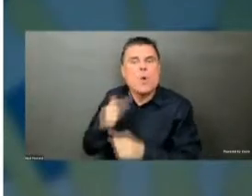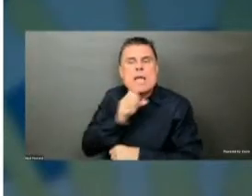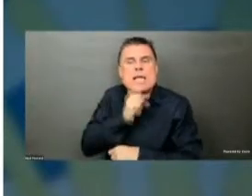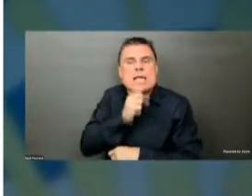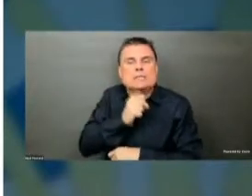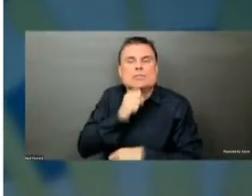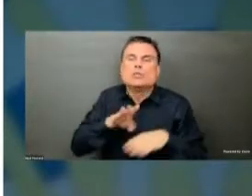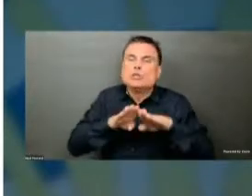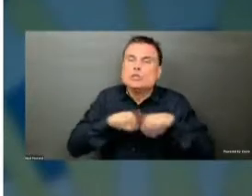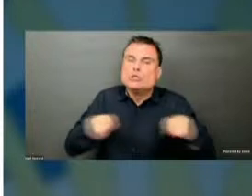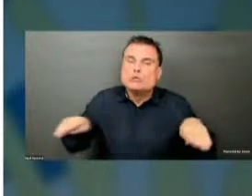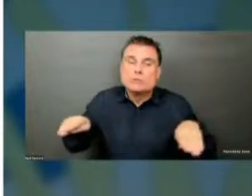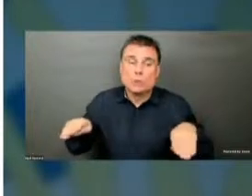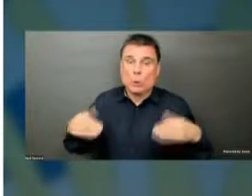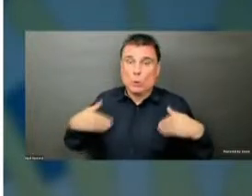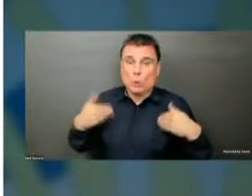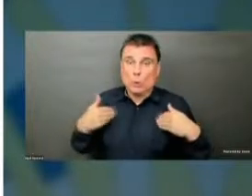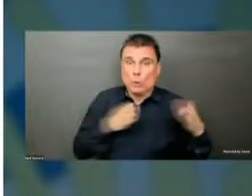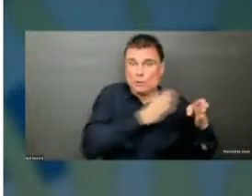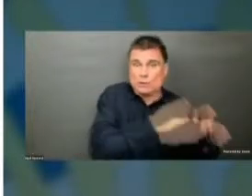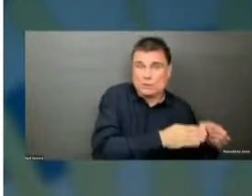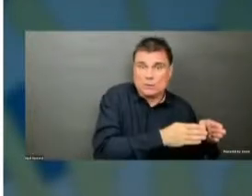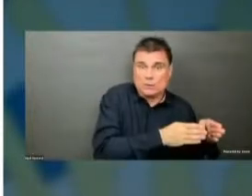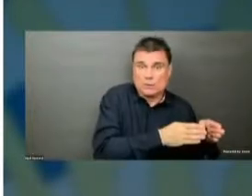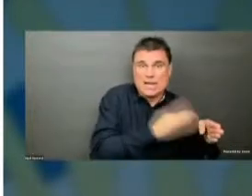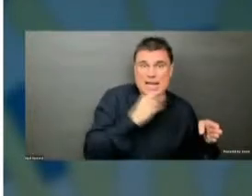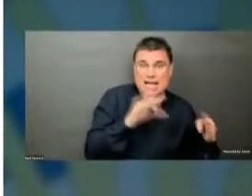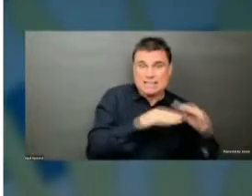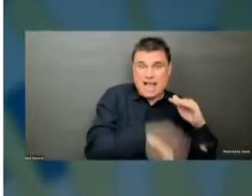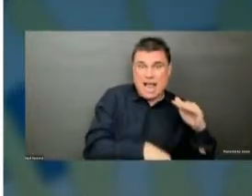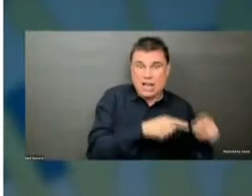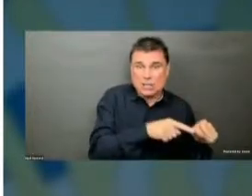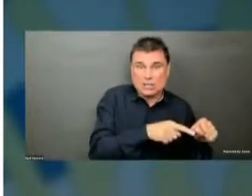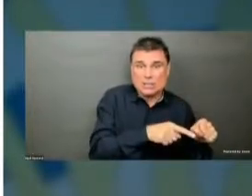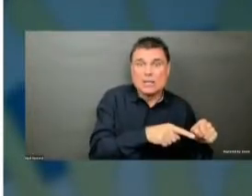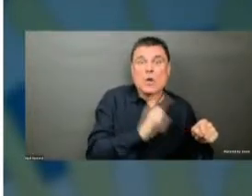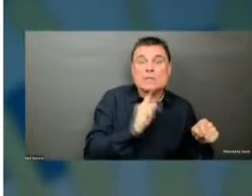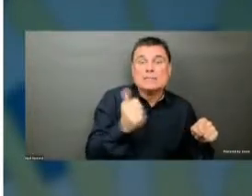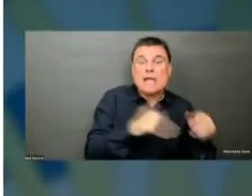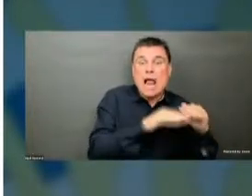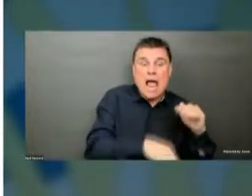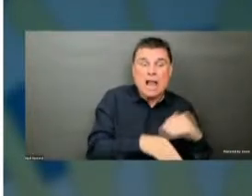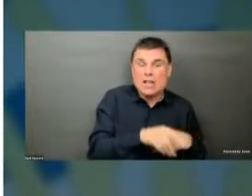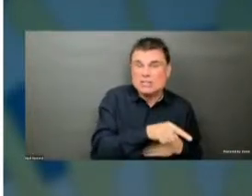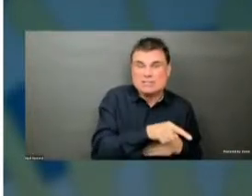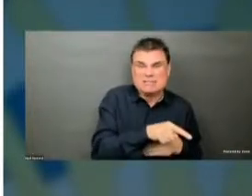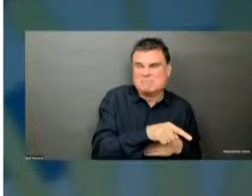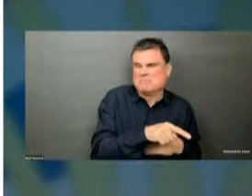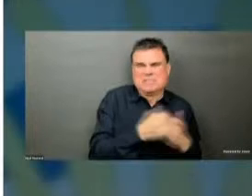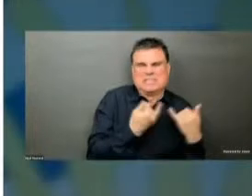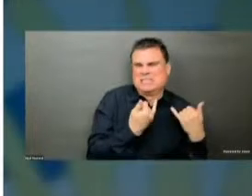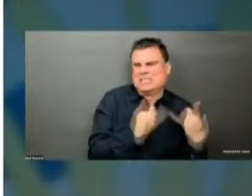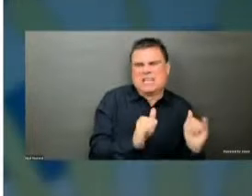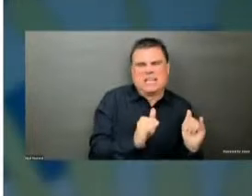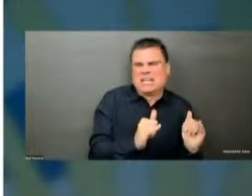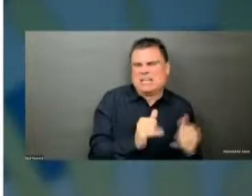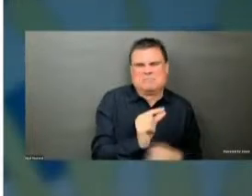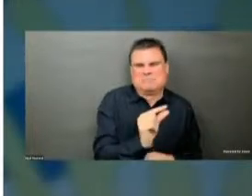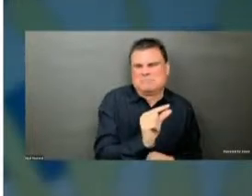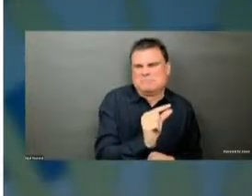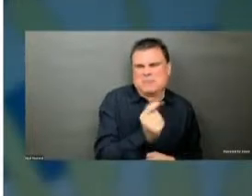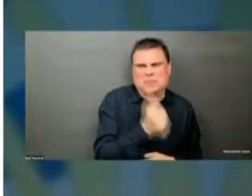and particularly under the age of 10 are still underrepresented compared to the proportion in the population, which